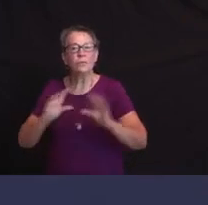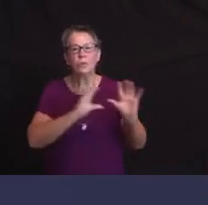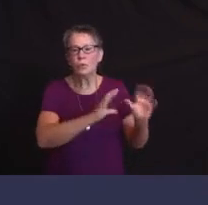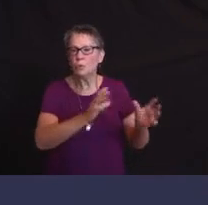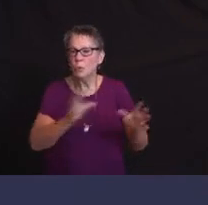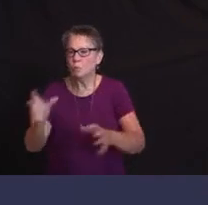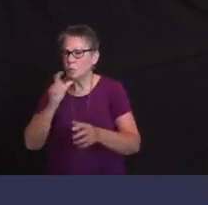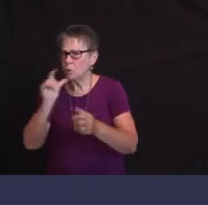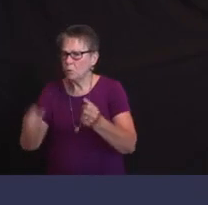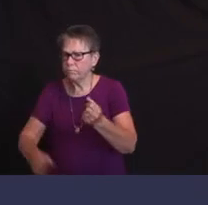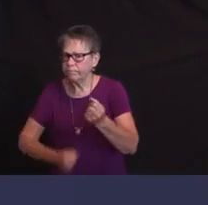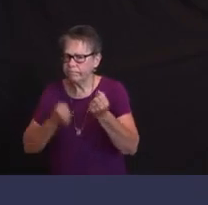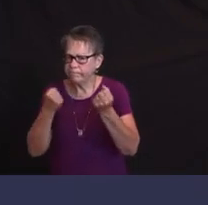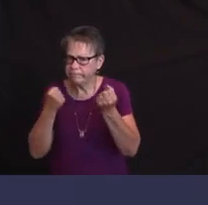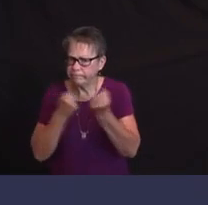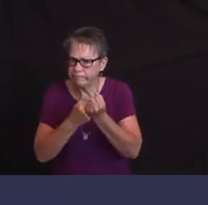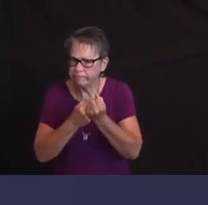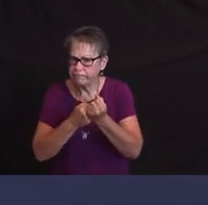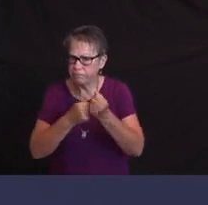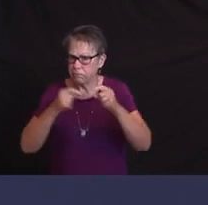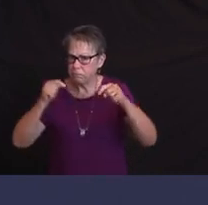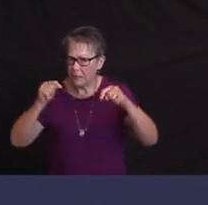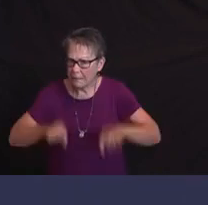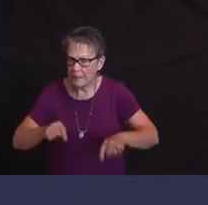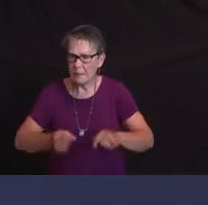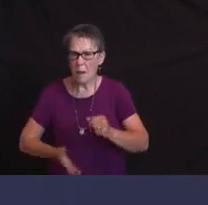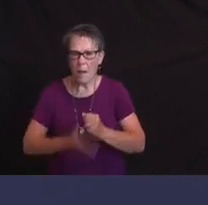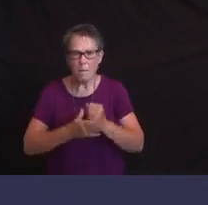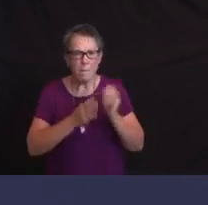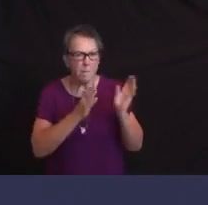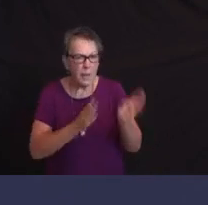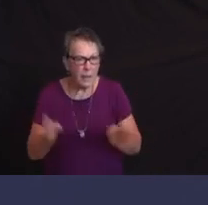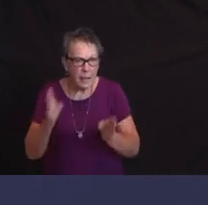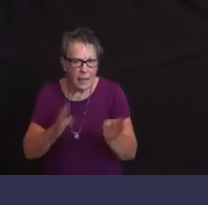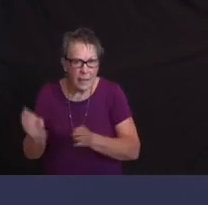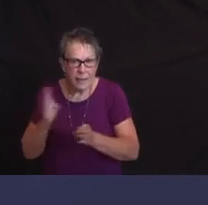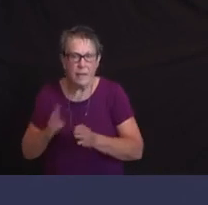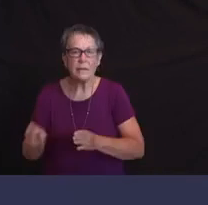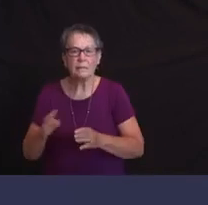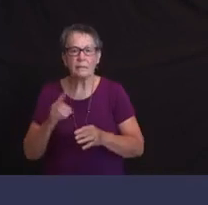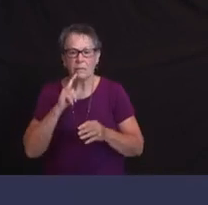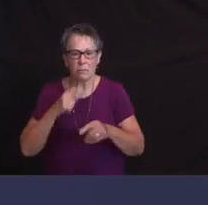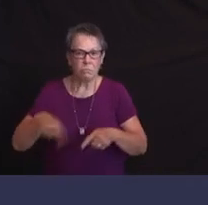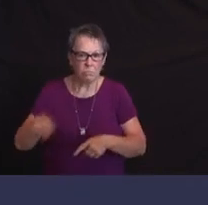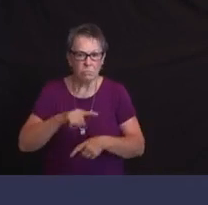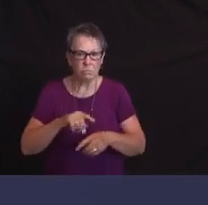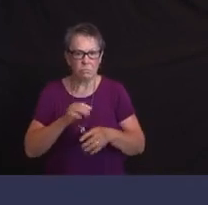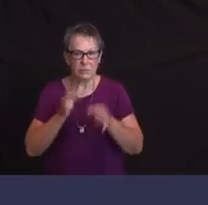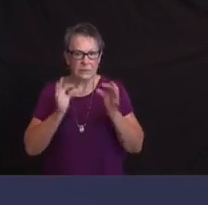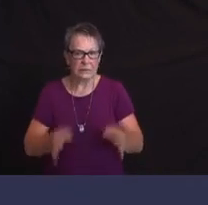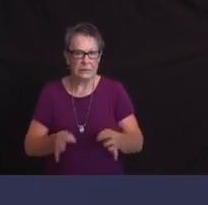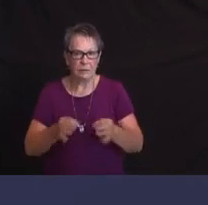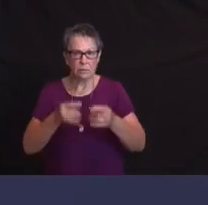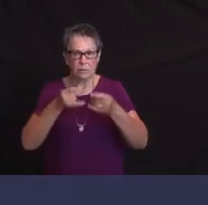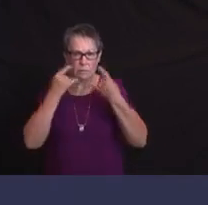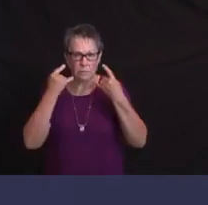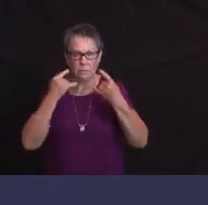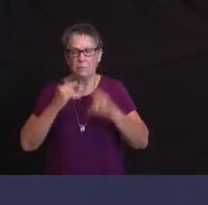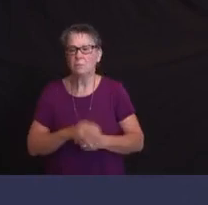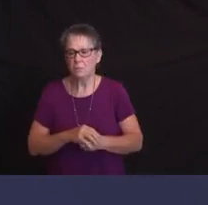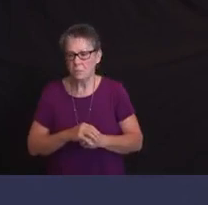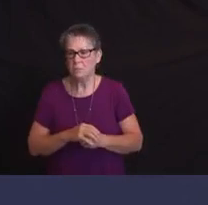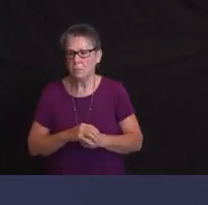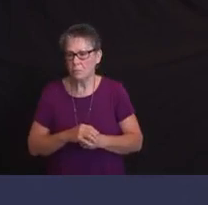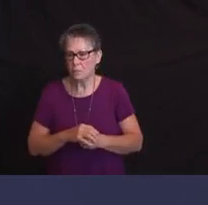from across our education landscape of our decision, including the two folks to my right here. Judy was with me on Friday in